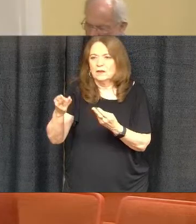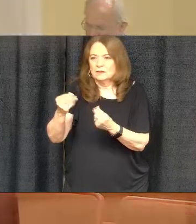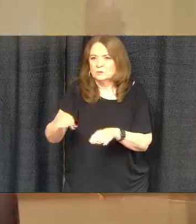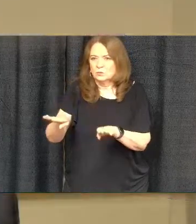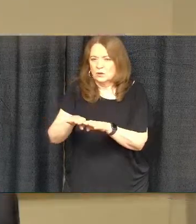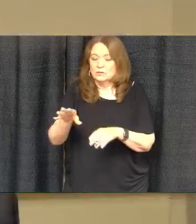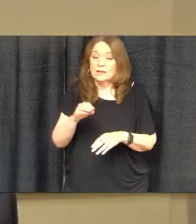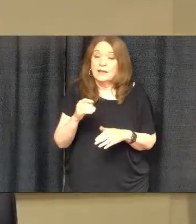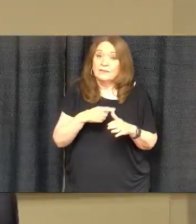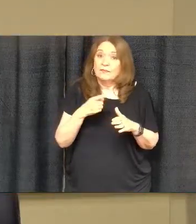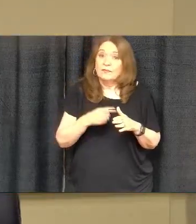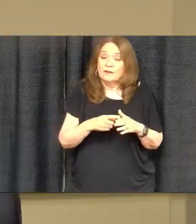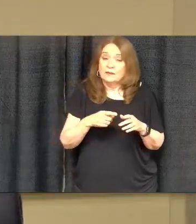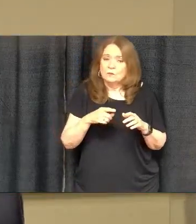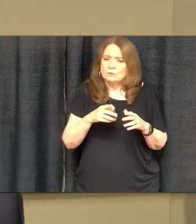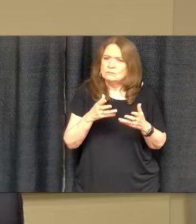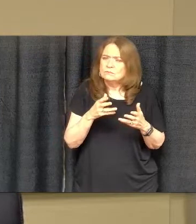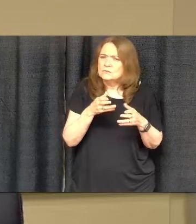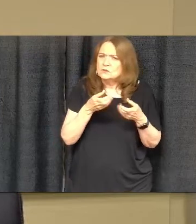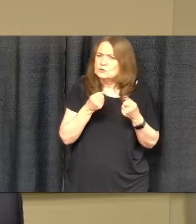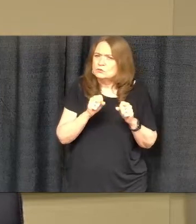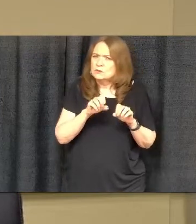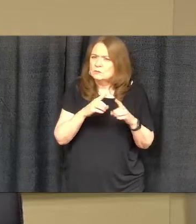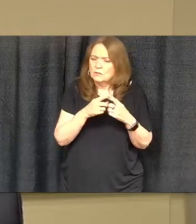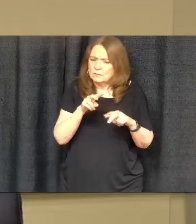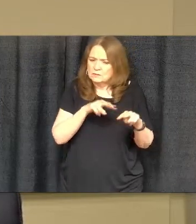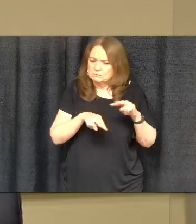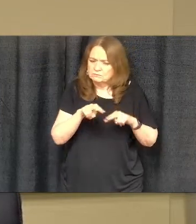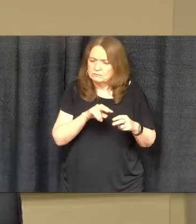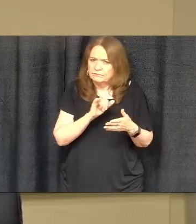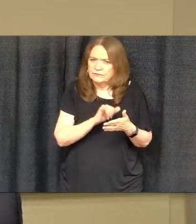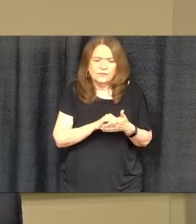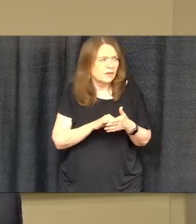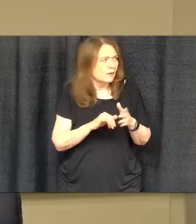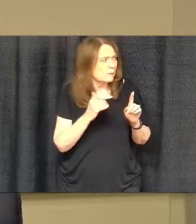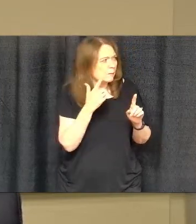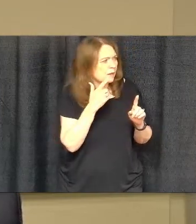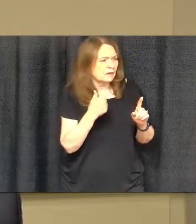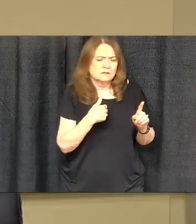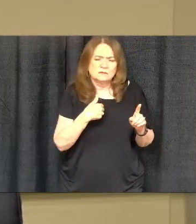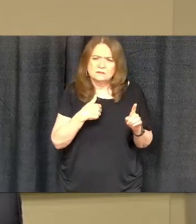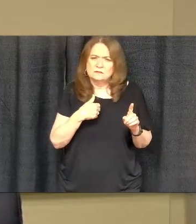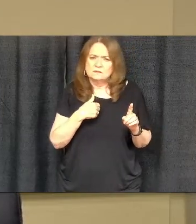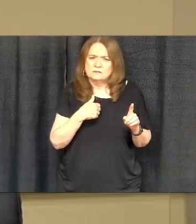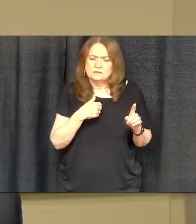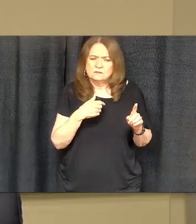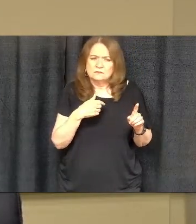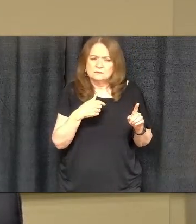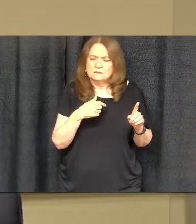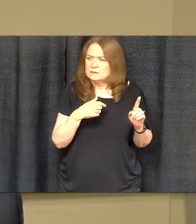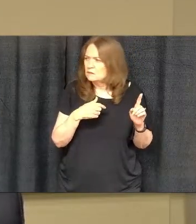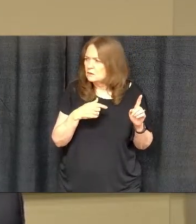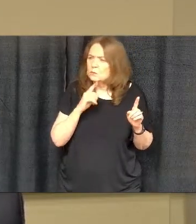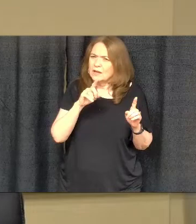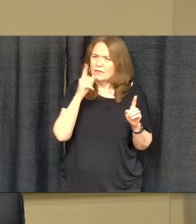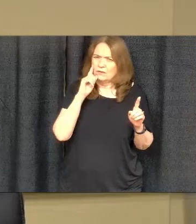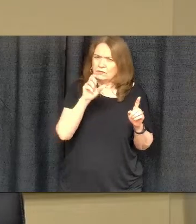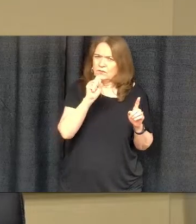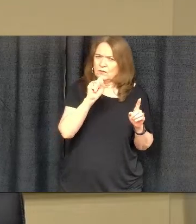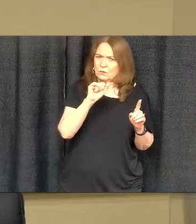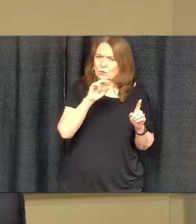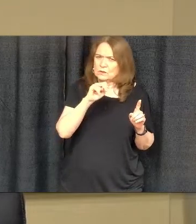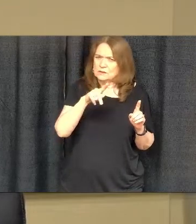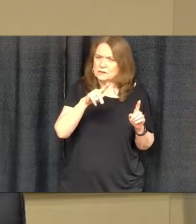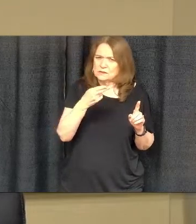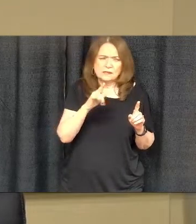and has the street department looked at that? Because I always had been under the impression that was a sinkhole in that area.